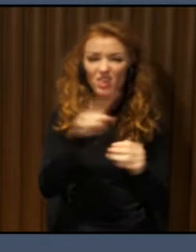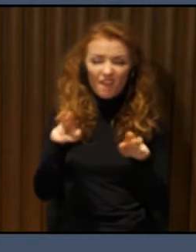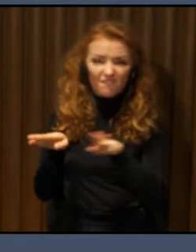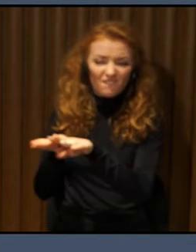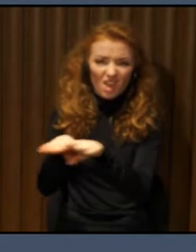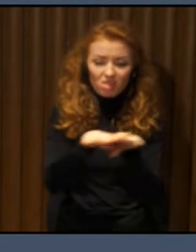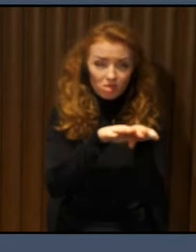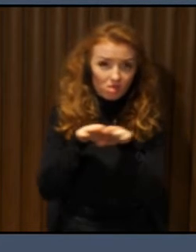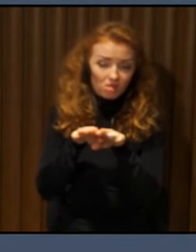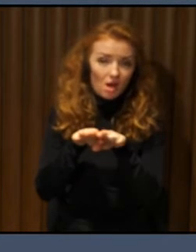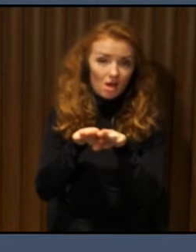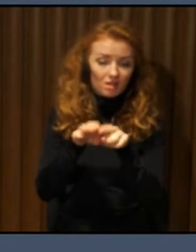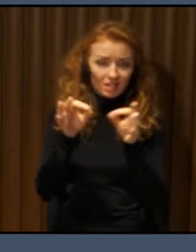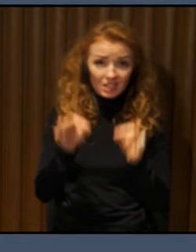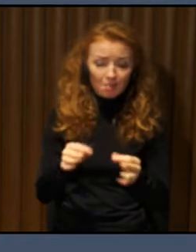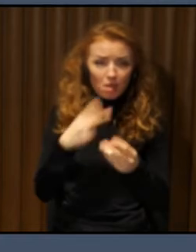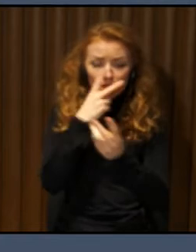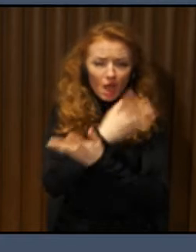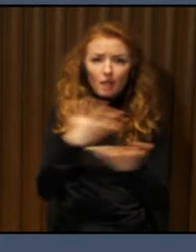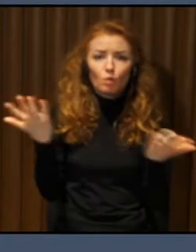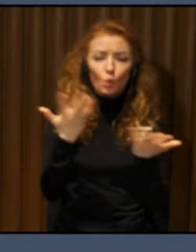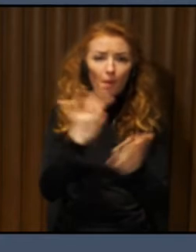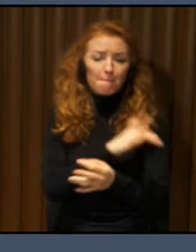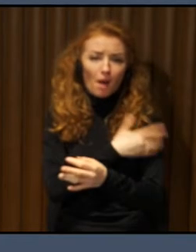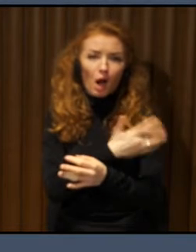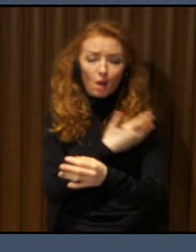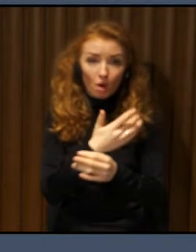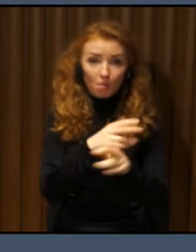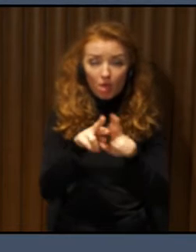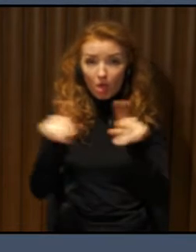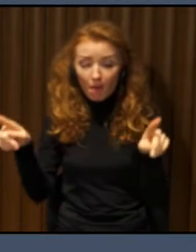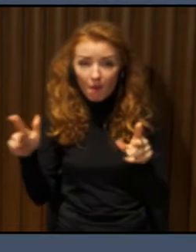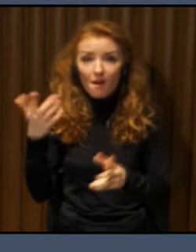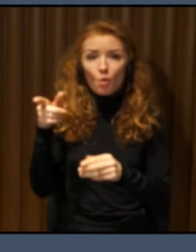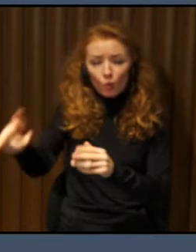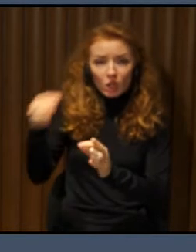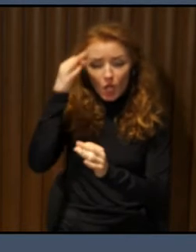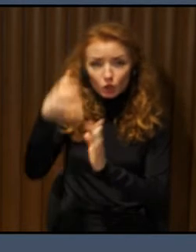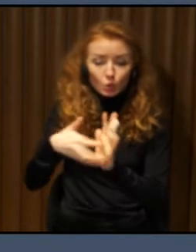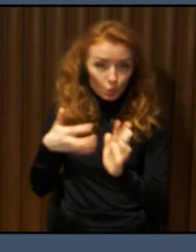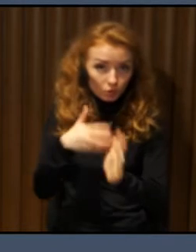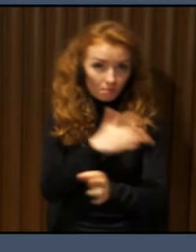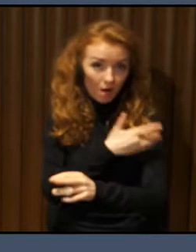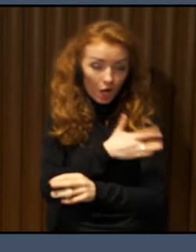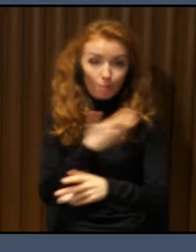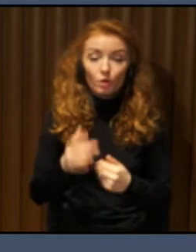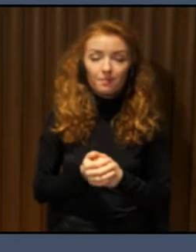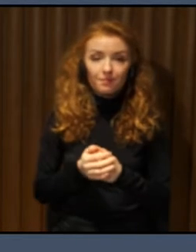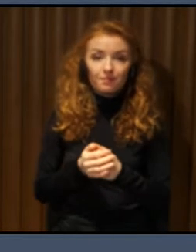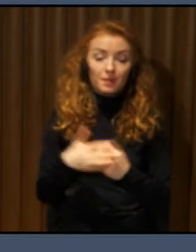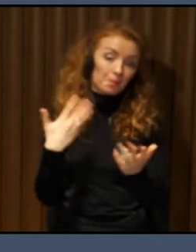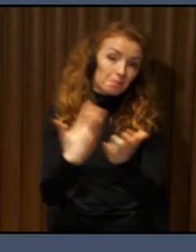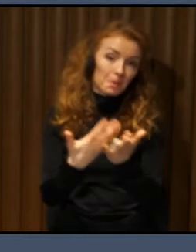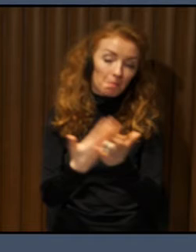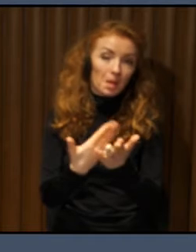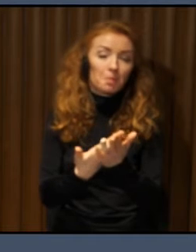services. So, for one example, in a town we worked in, all the rehab and addiction services were located outside of town, and there